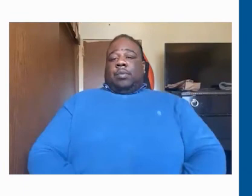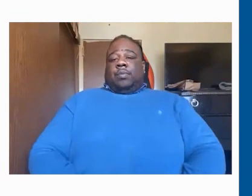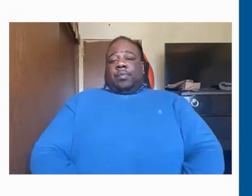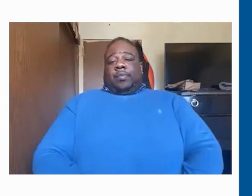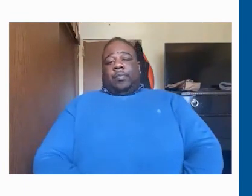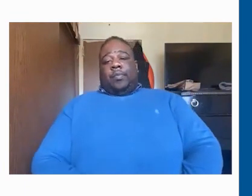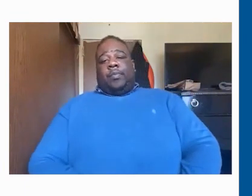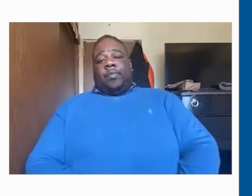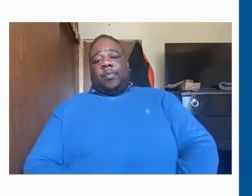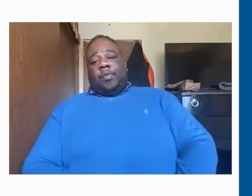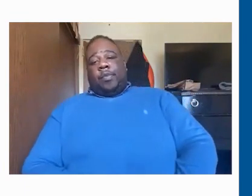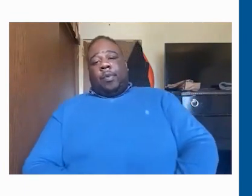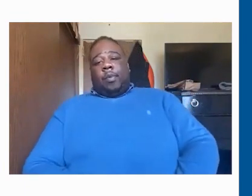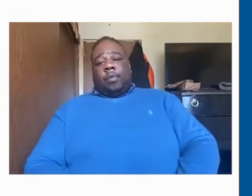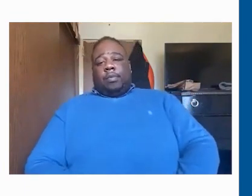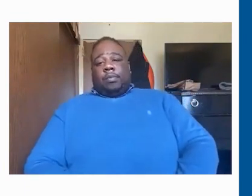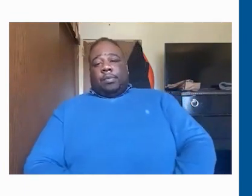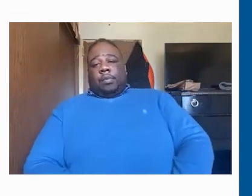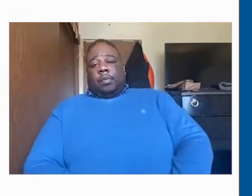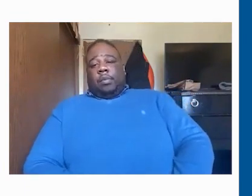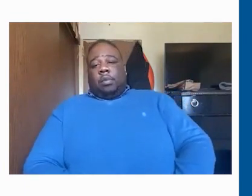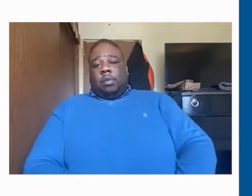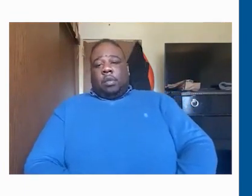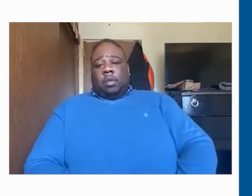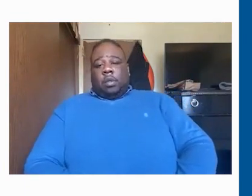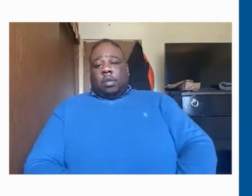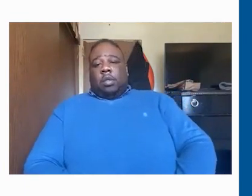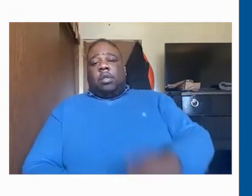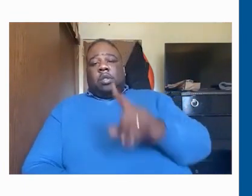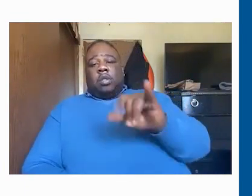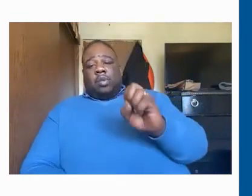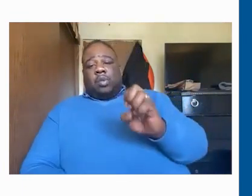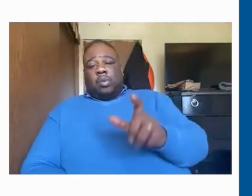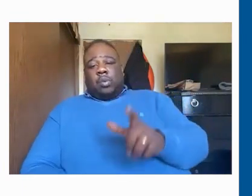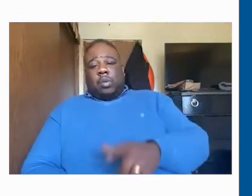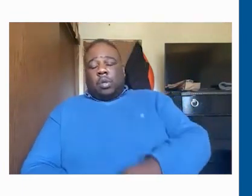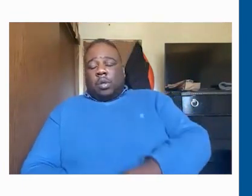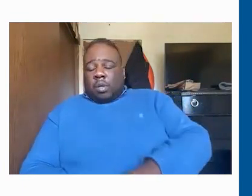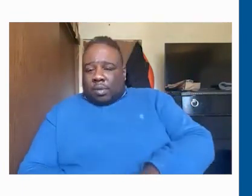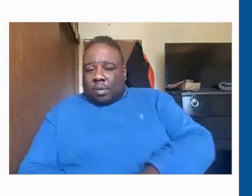a comment that captioning should be always on in an emergency.